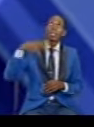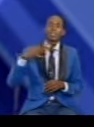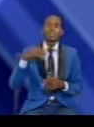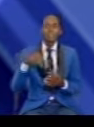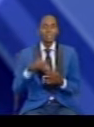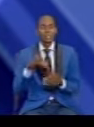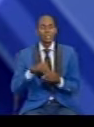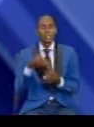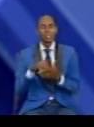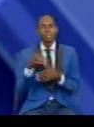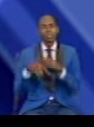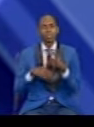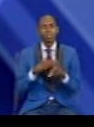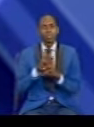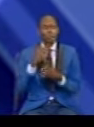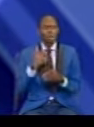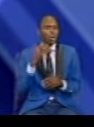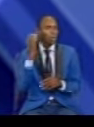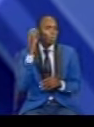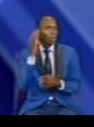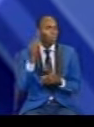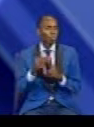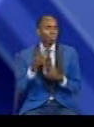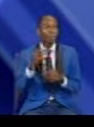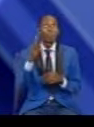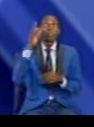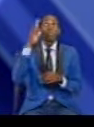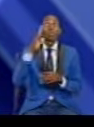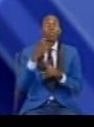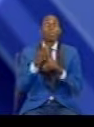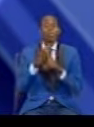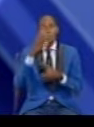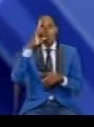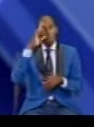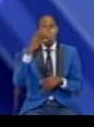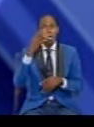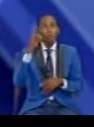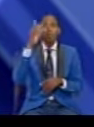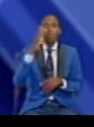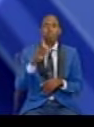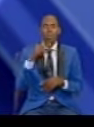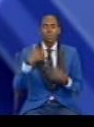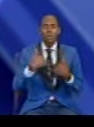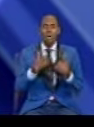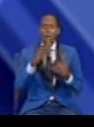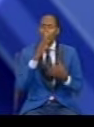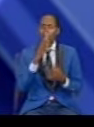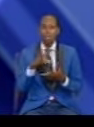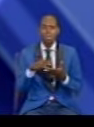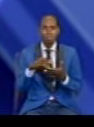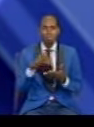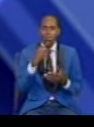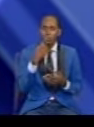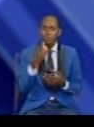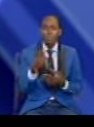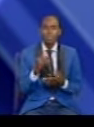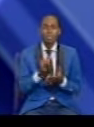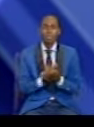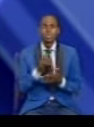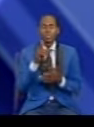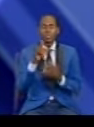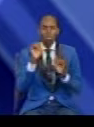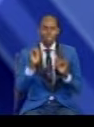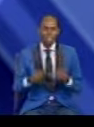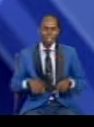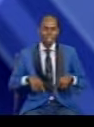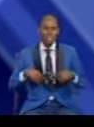You have heard the word of God from the man of God. You have been told that we can live an